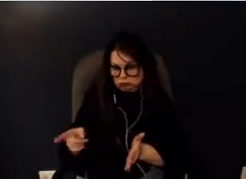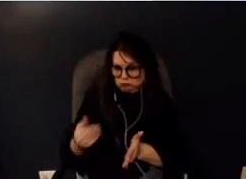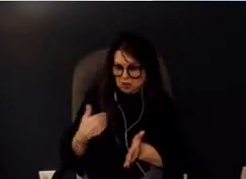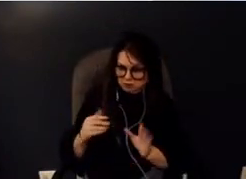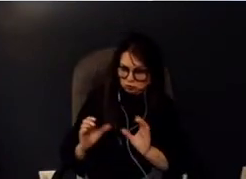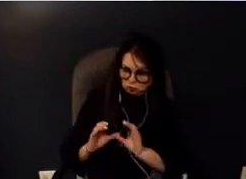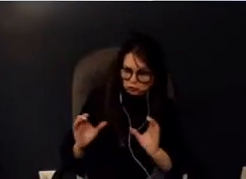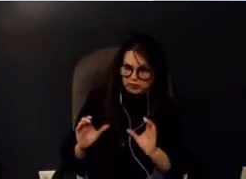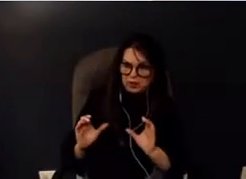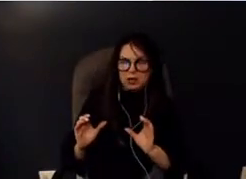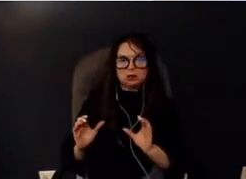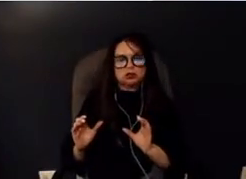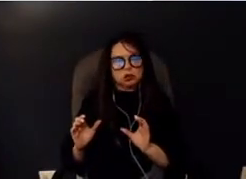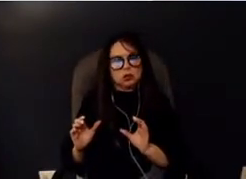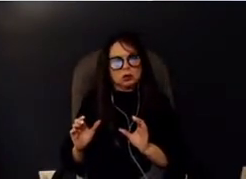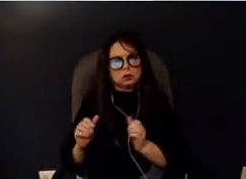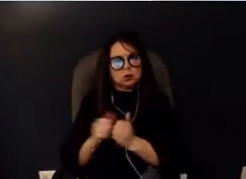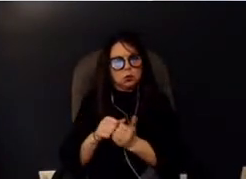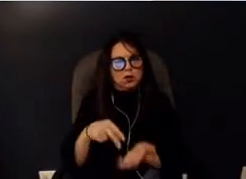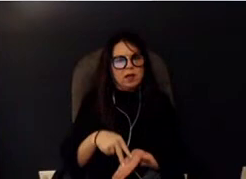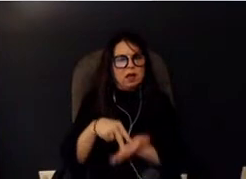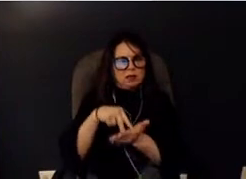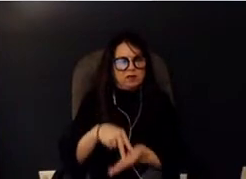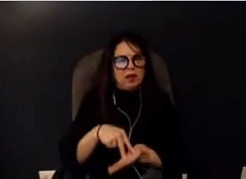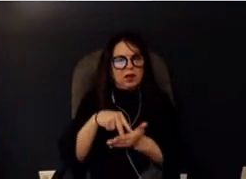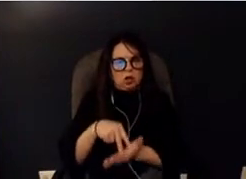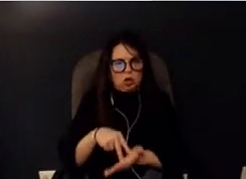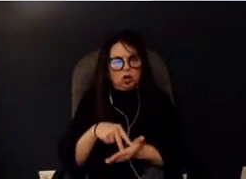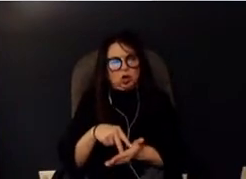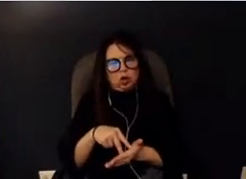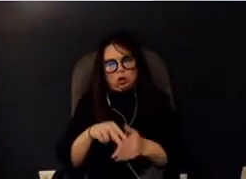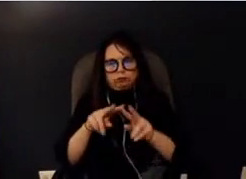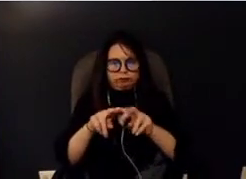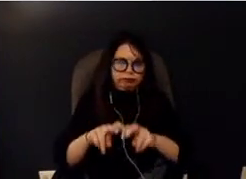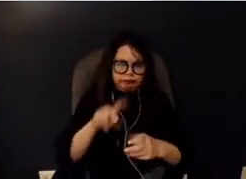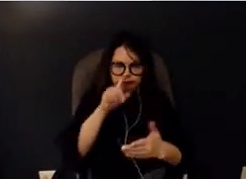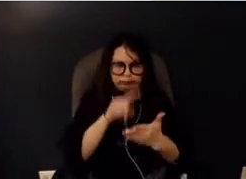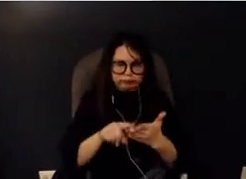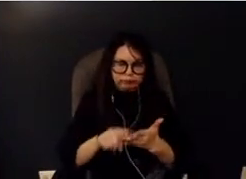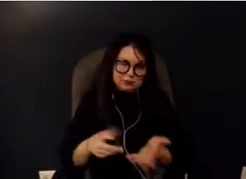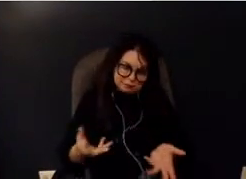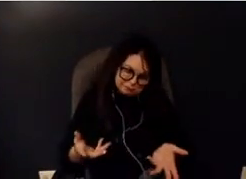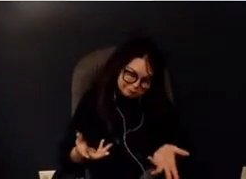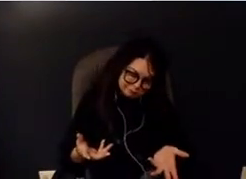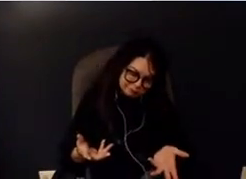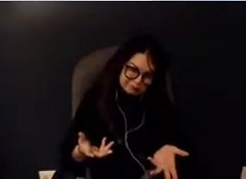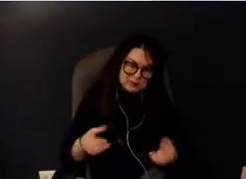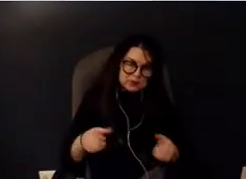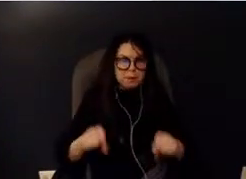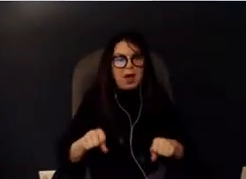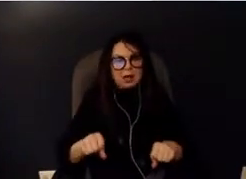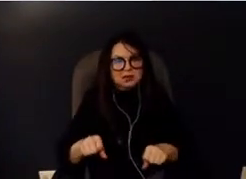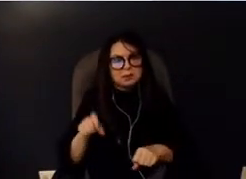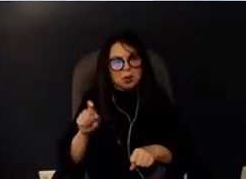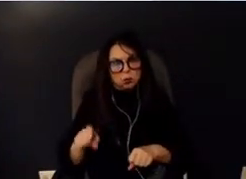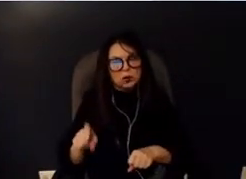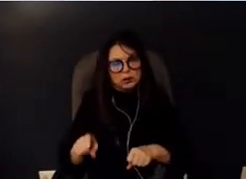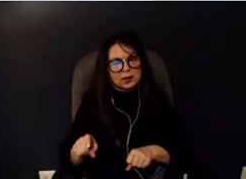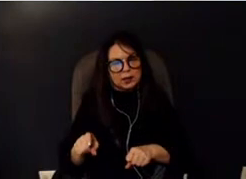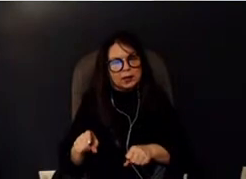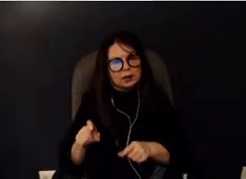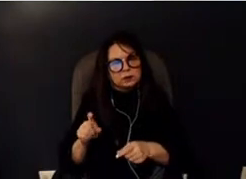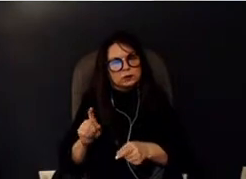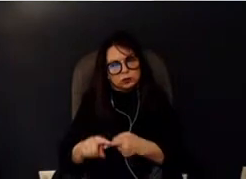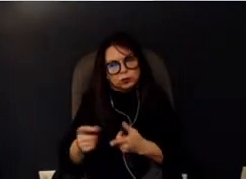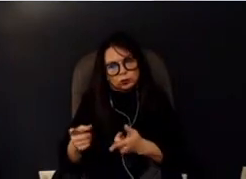And that is likely an option that we would probably need to pursue in the immediate term to make